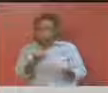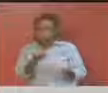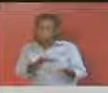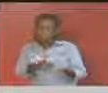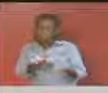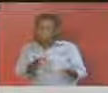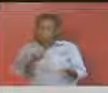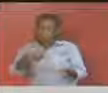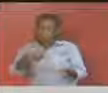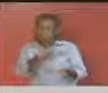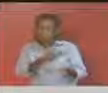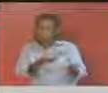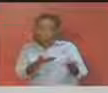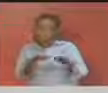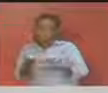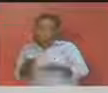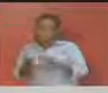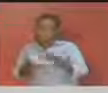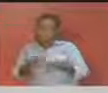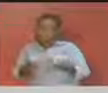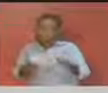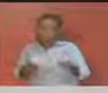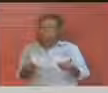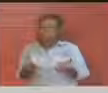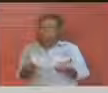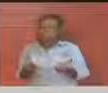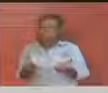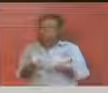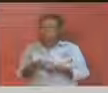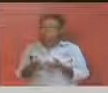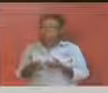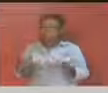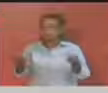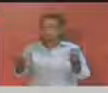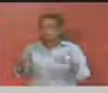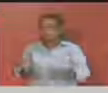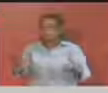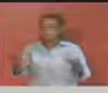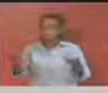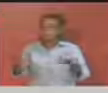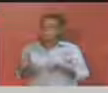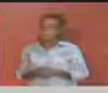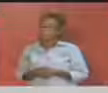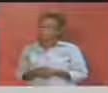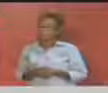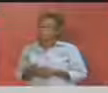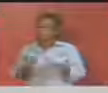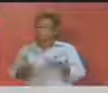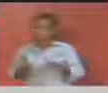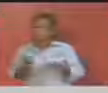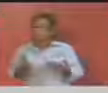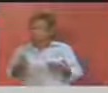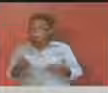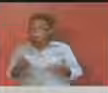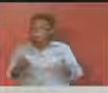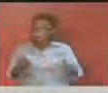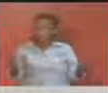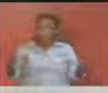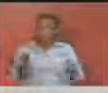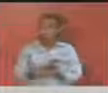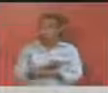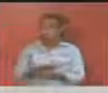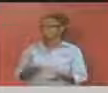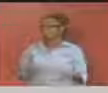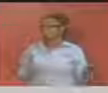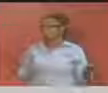of Health wanted to win a race, wrongly advised the government to bring in a